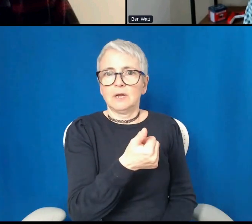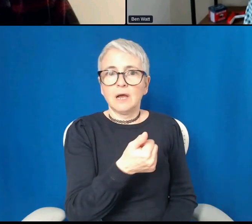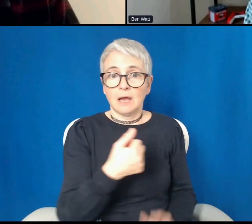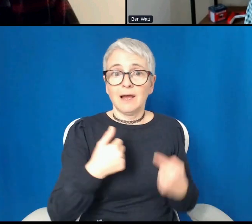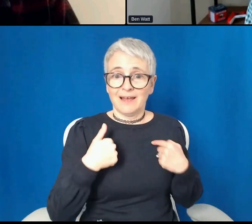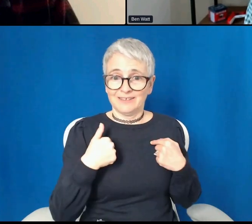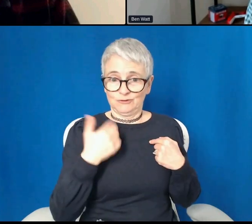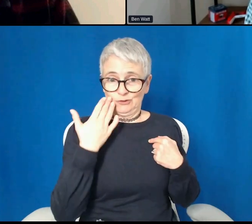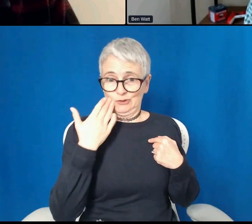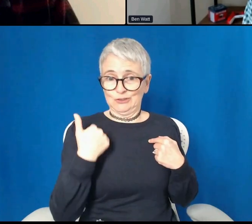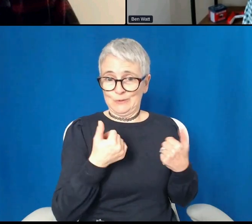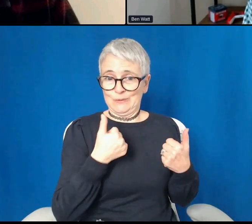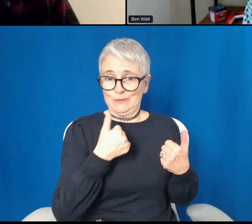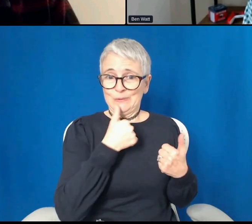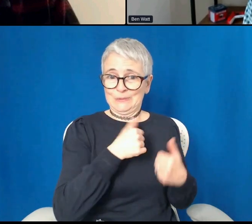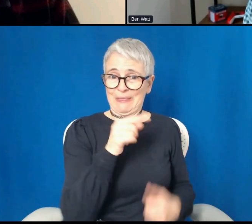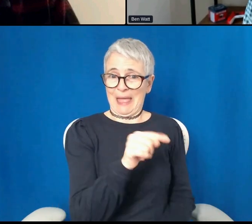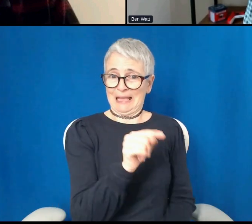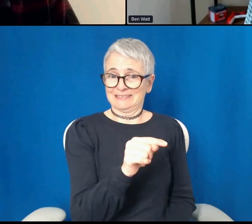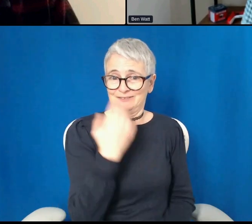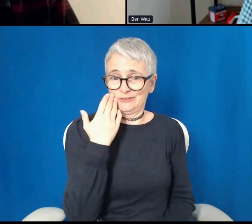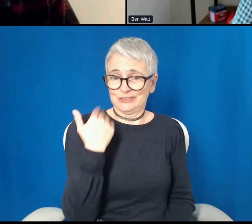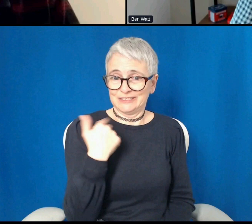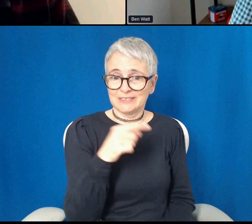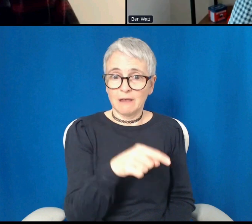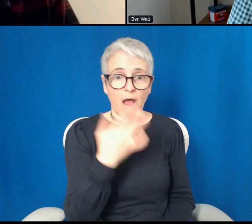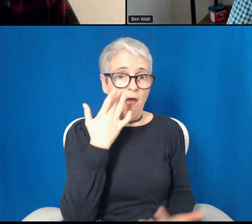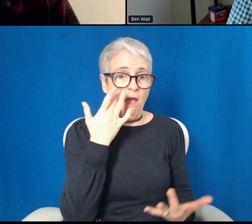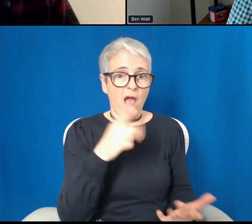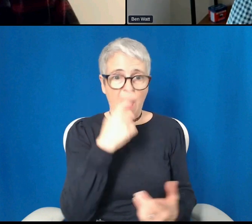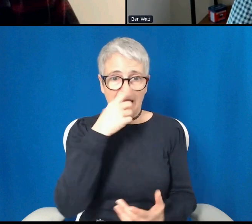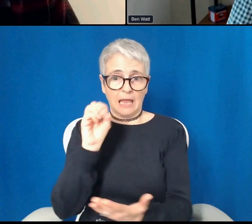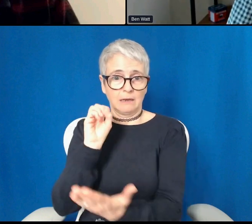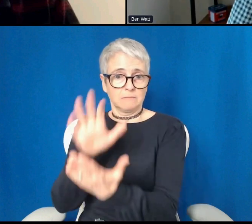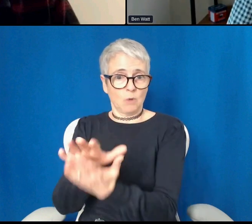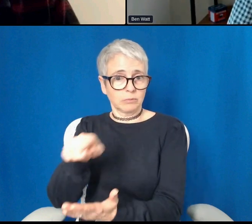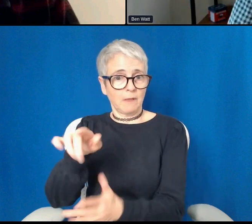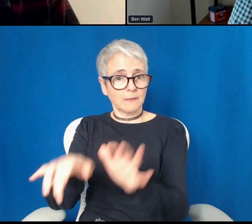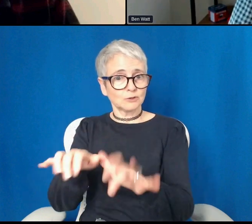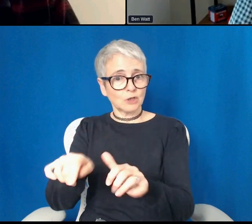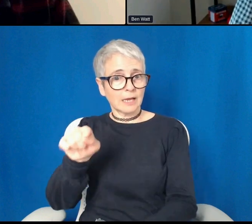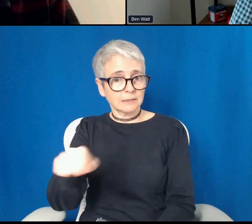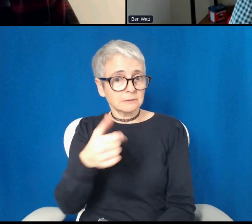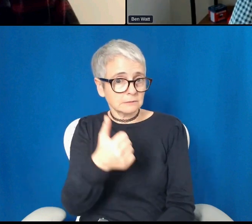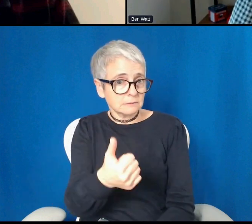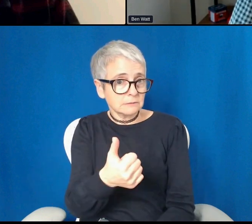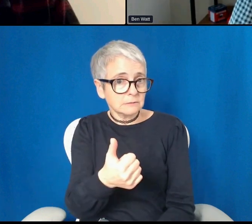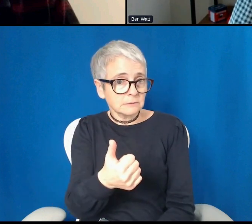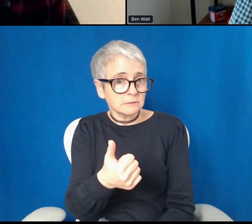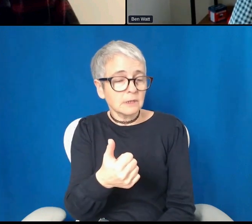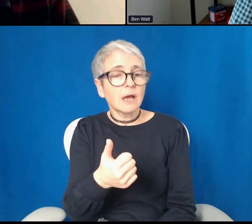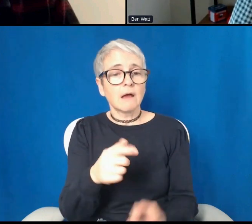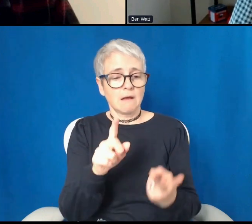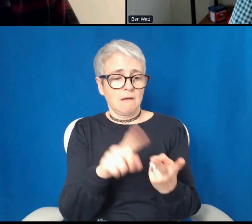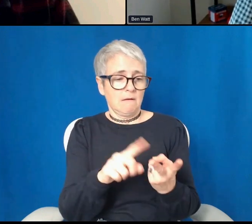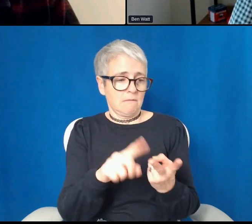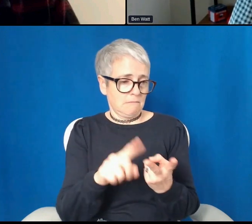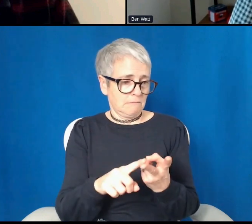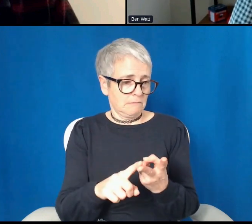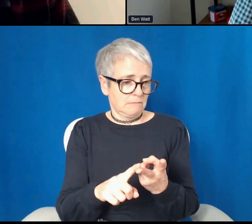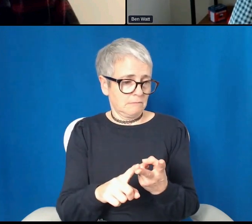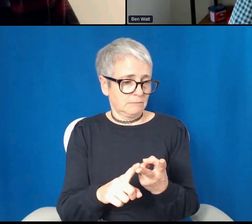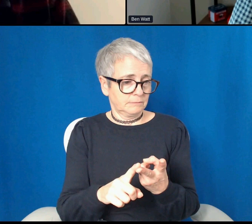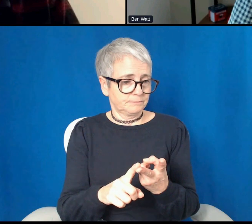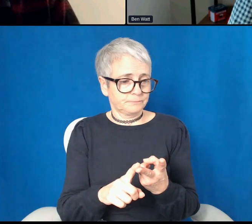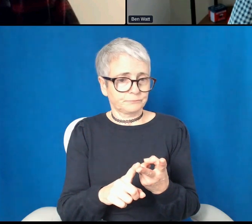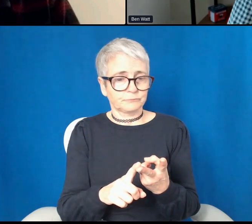it there during the demo. What I can do is I can drop that into the chat, the links to that. And then we have a general page that